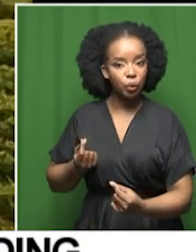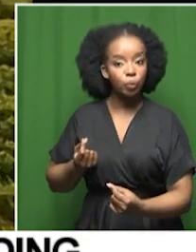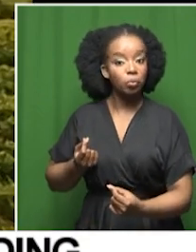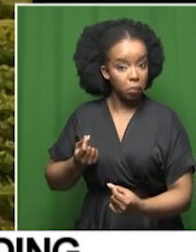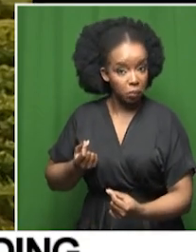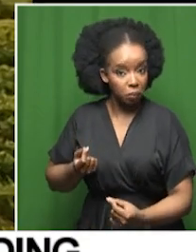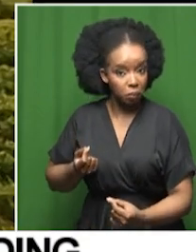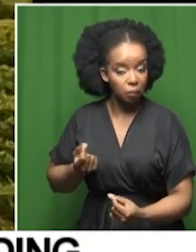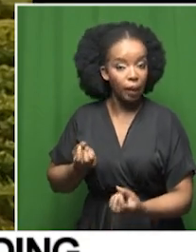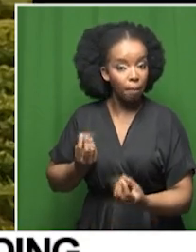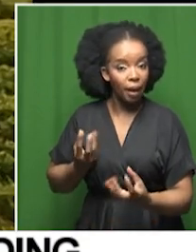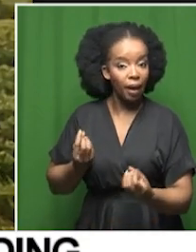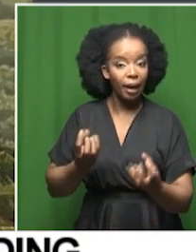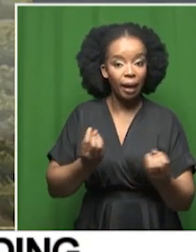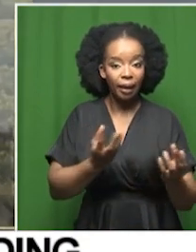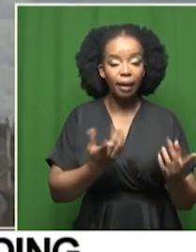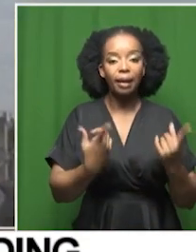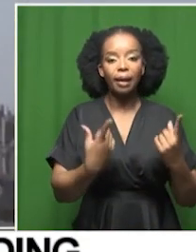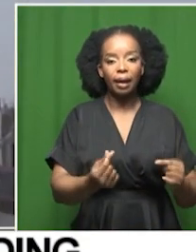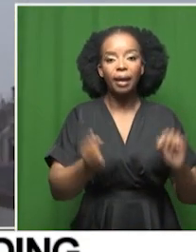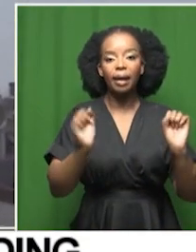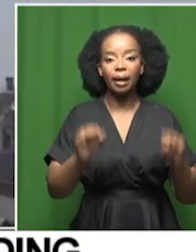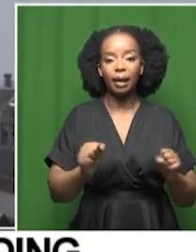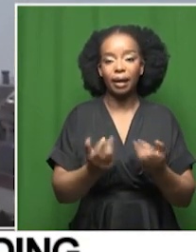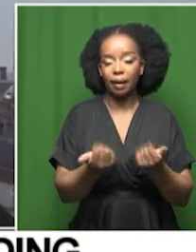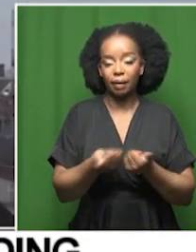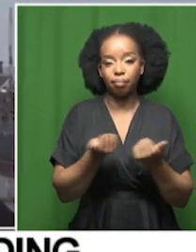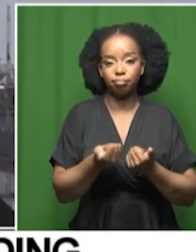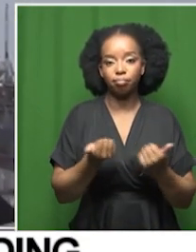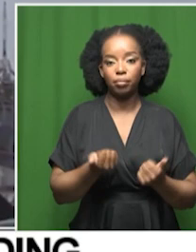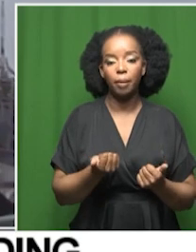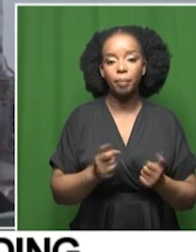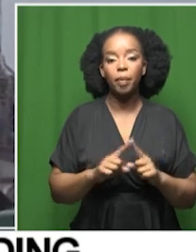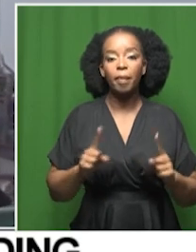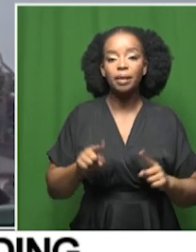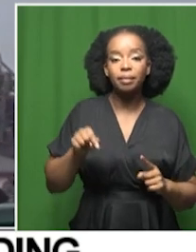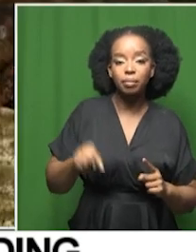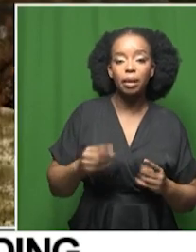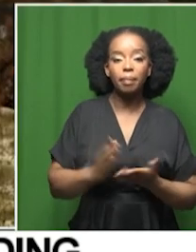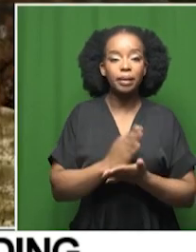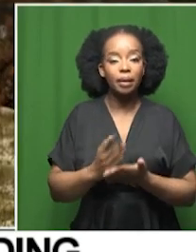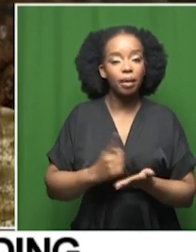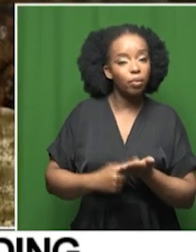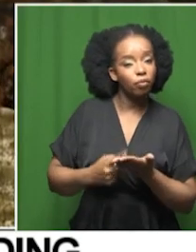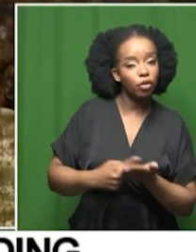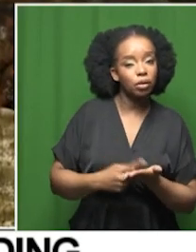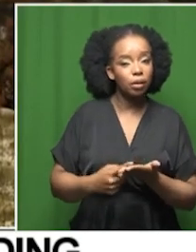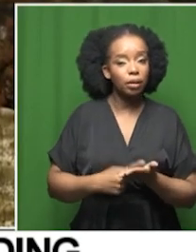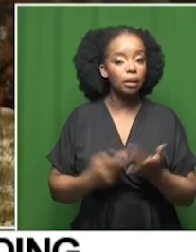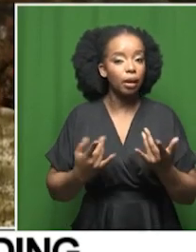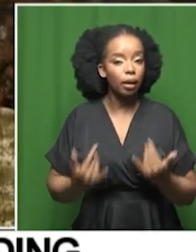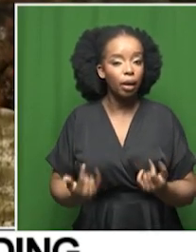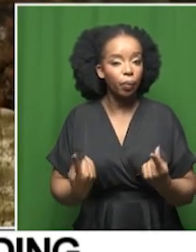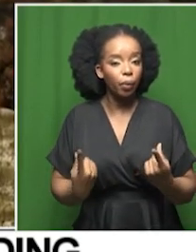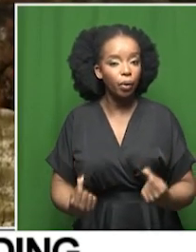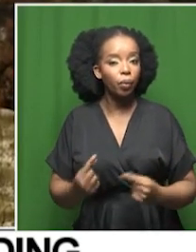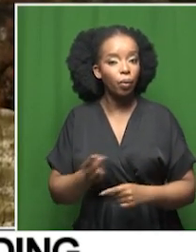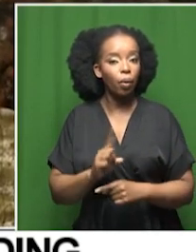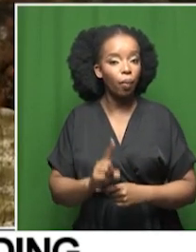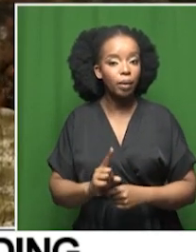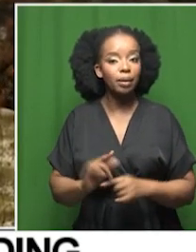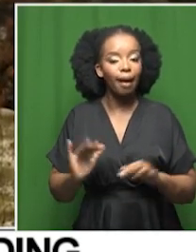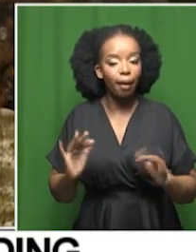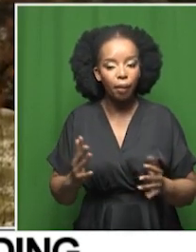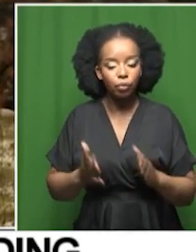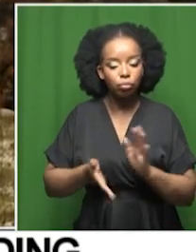many of them have already done so. Many of them are looking at it very seriously. And some of the discussions taking place is also, of course, to try and find out how to make that easier and